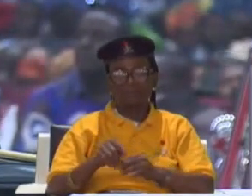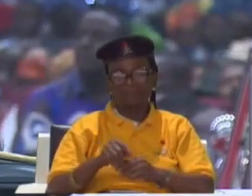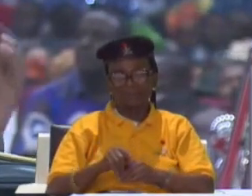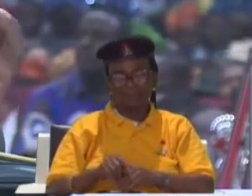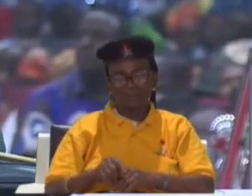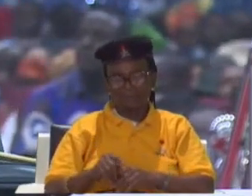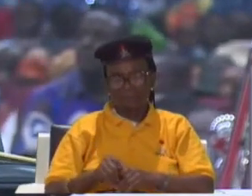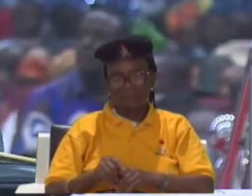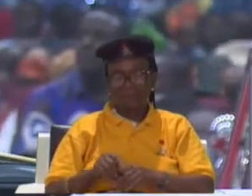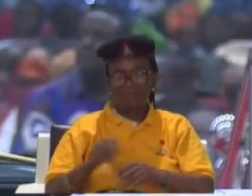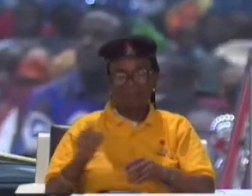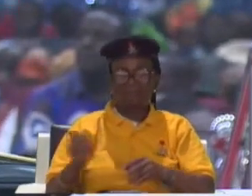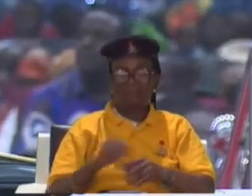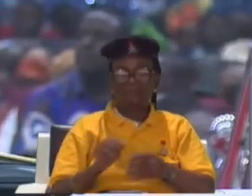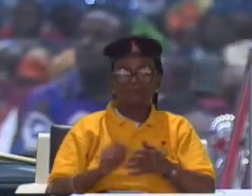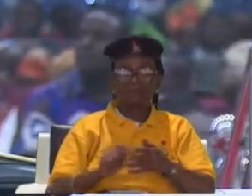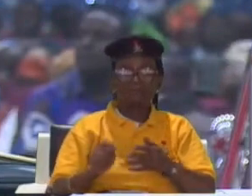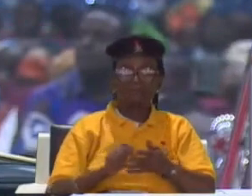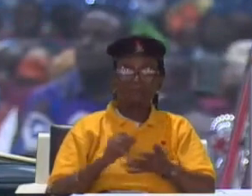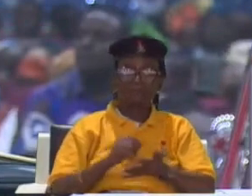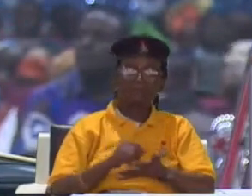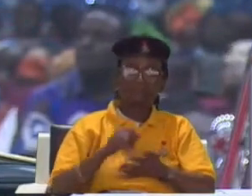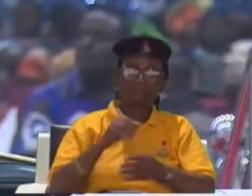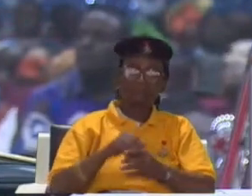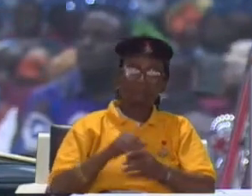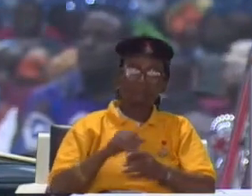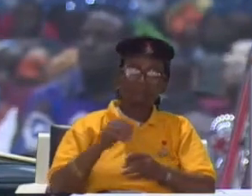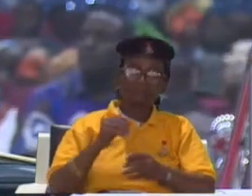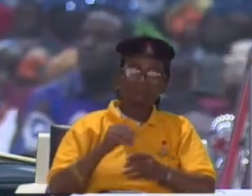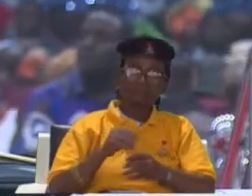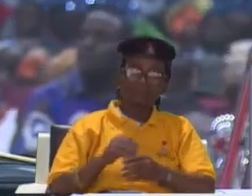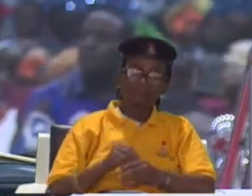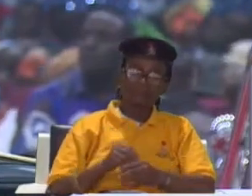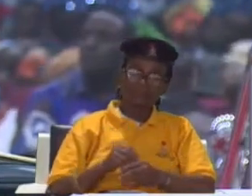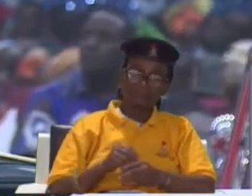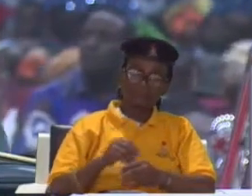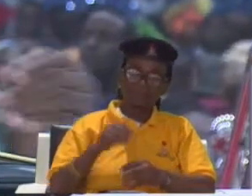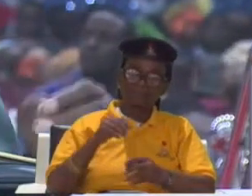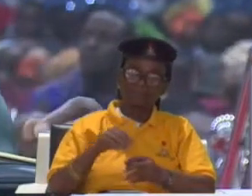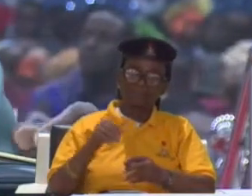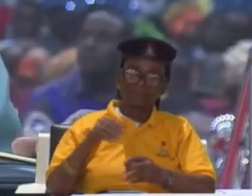So write it in the name of the Redeemed Christian Church of God, camp